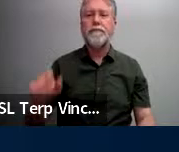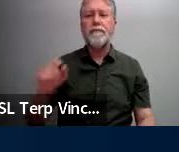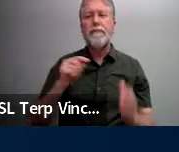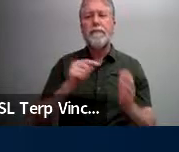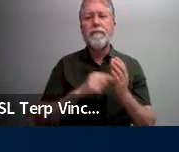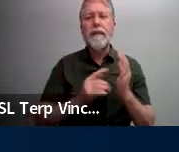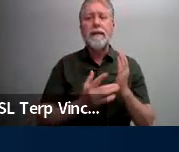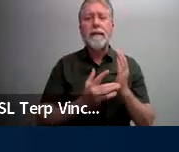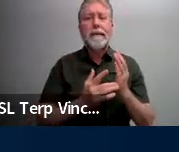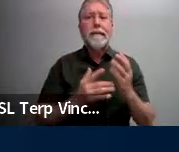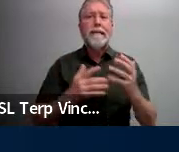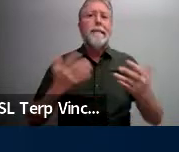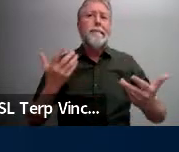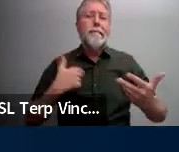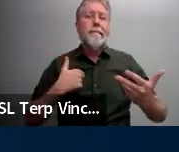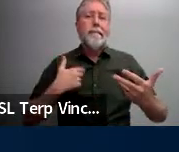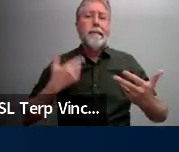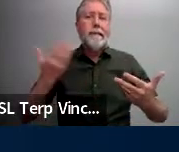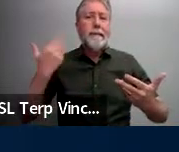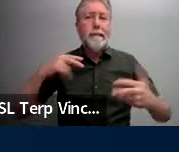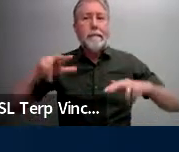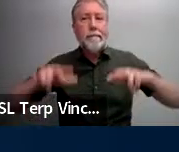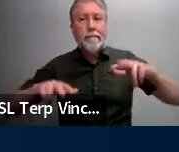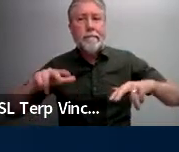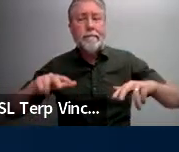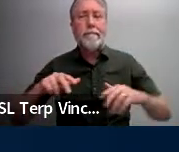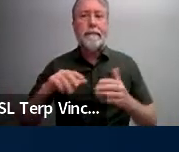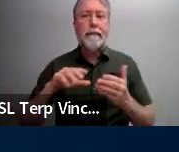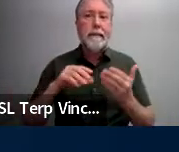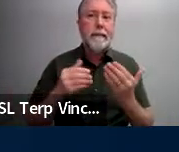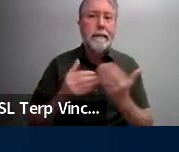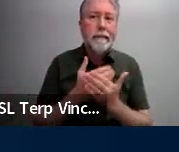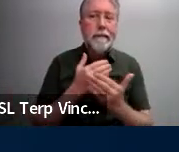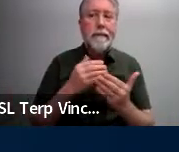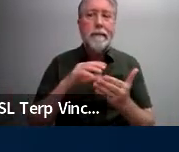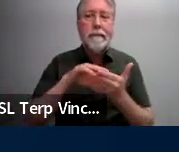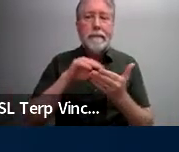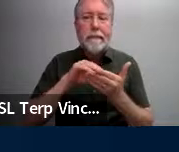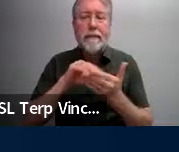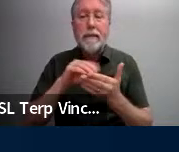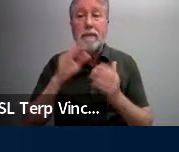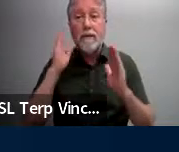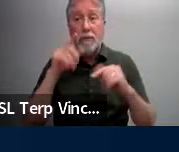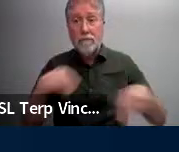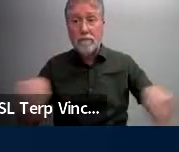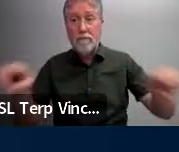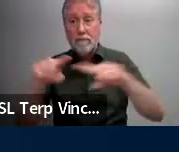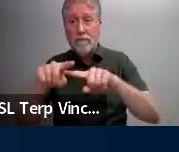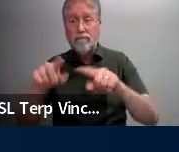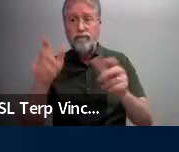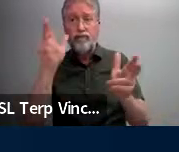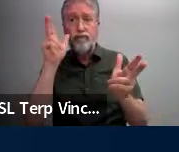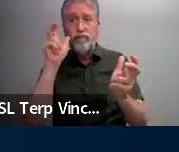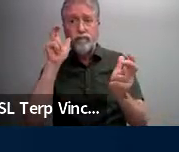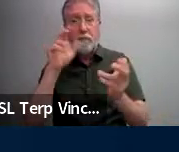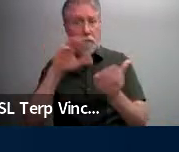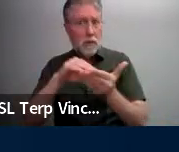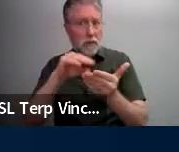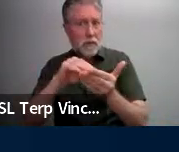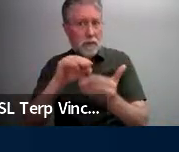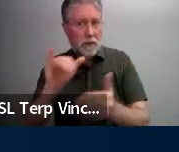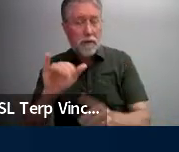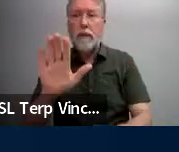our audience has learned something new today as well. It's so important that as we look